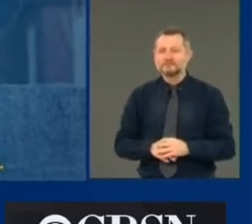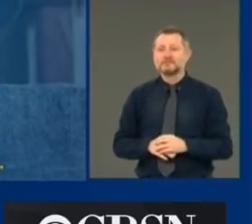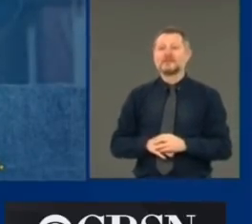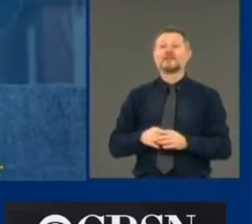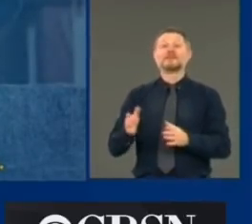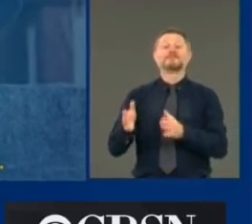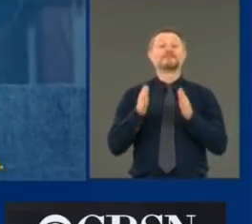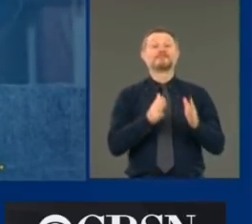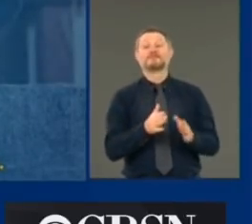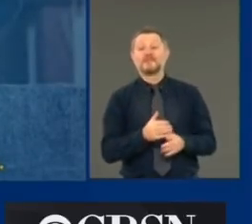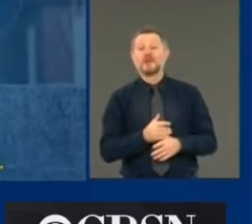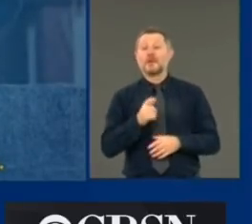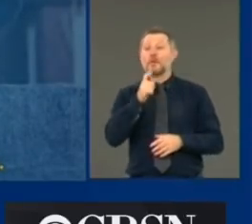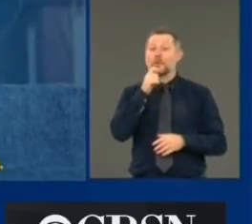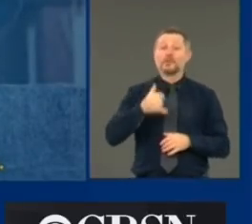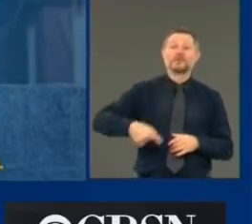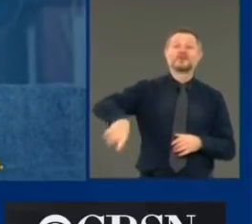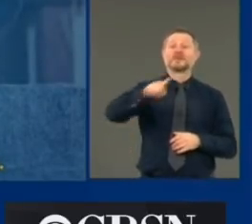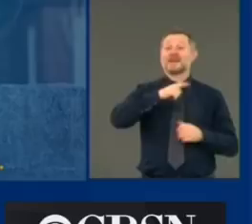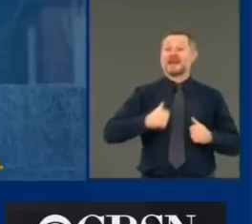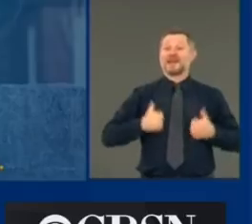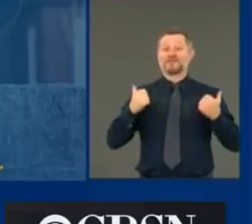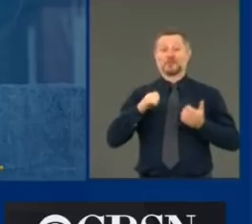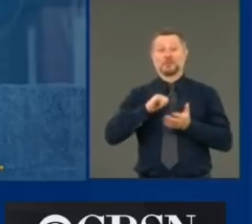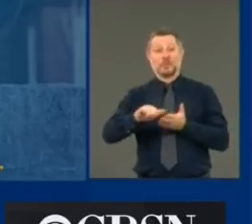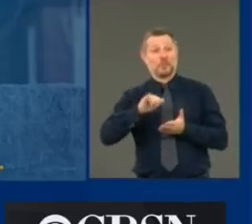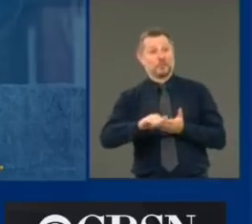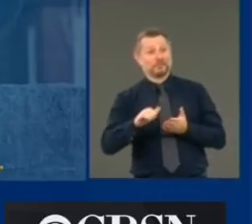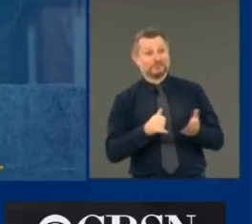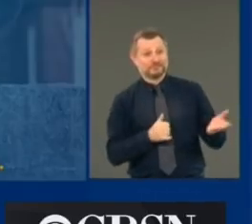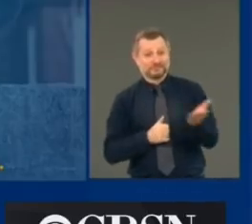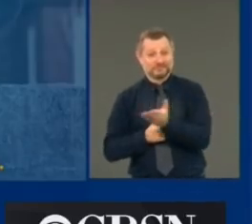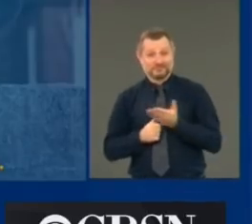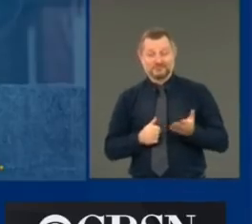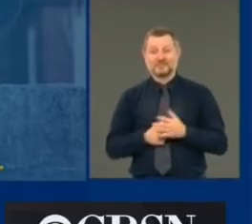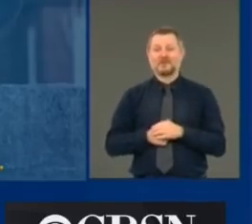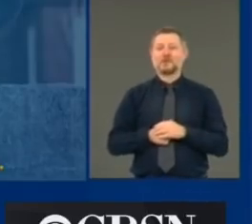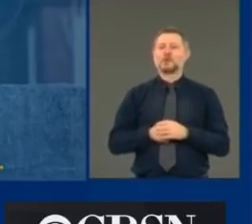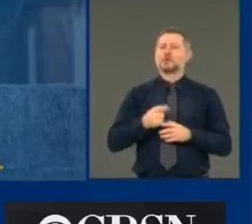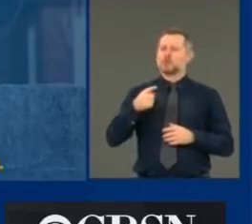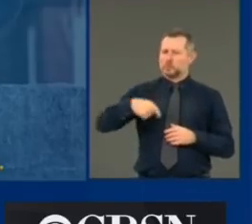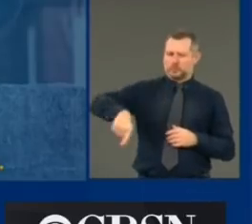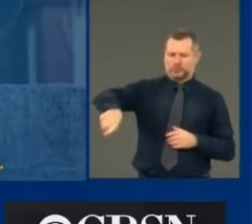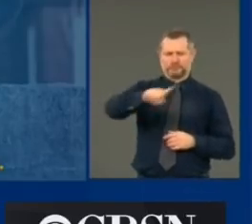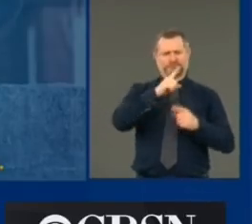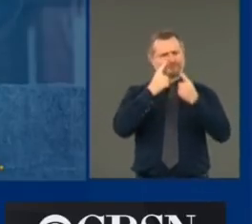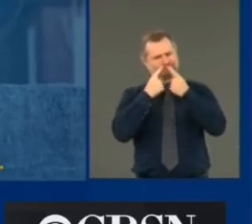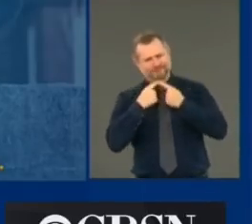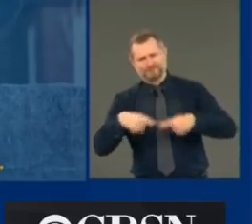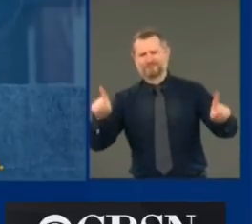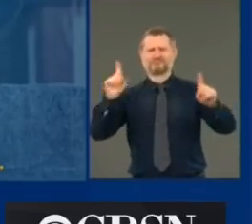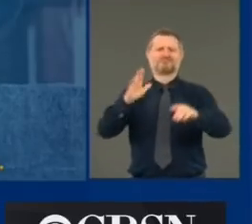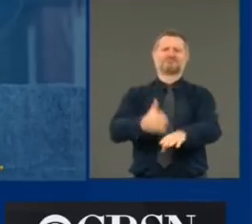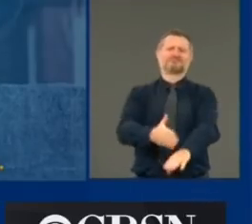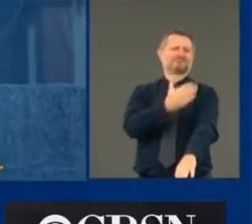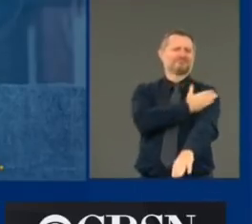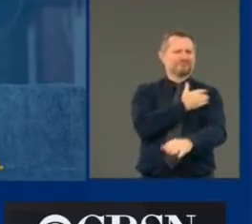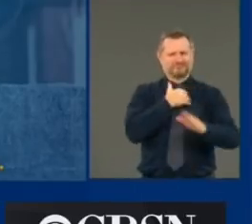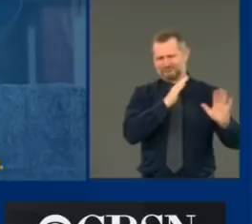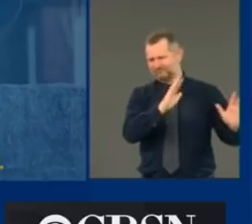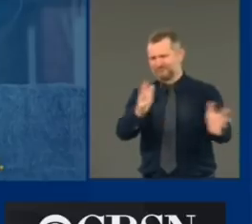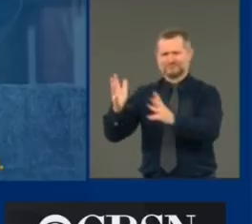I say to the citizens of this state, who are the ones who accomplished the impossible, they are the ones who reduce